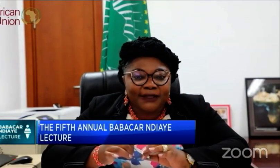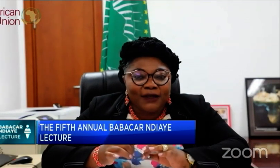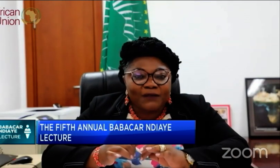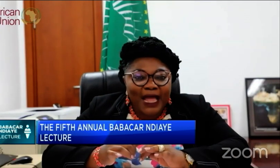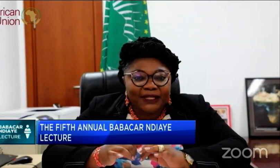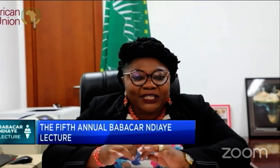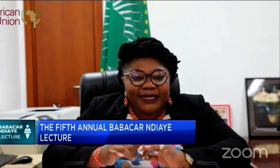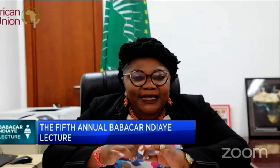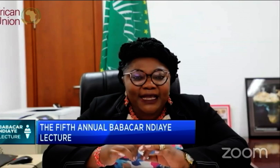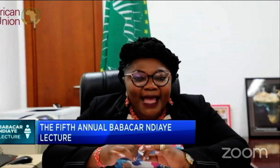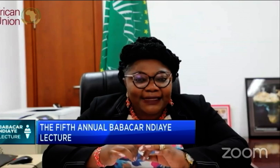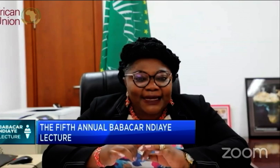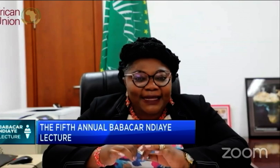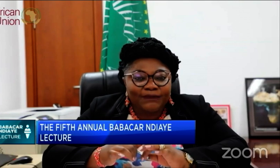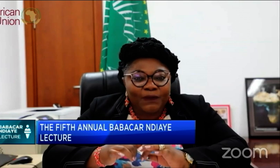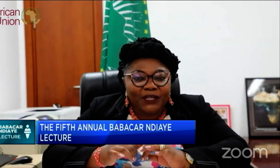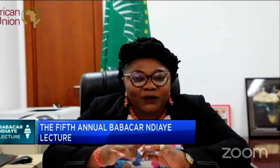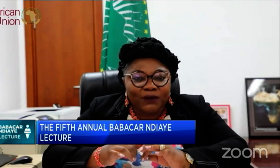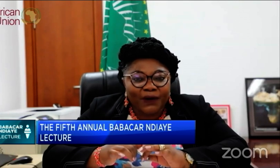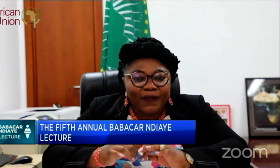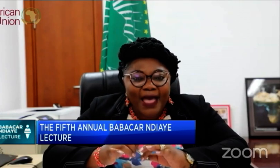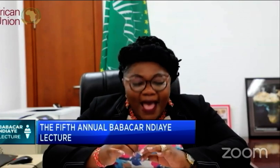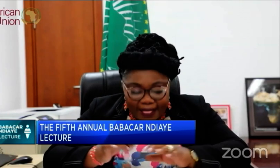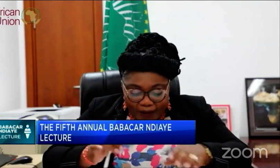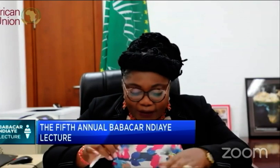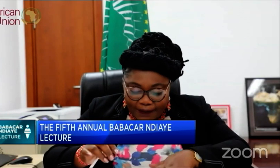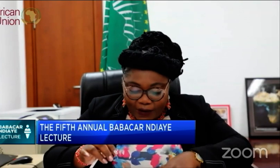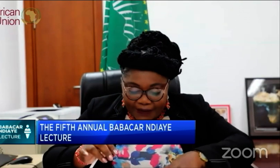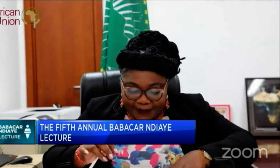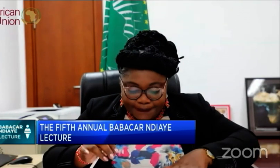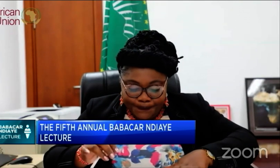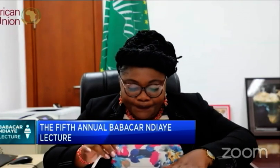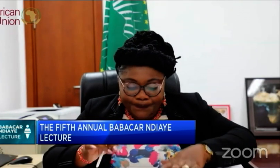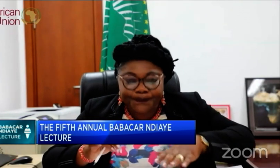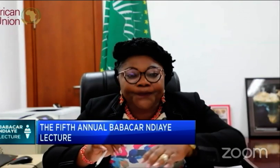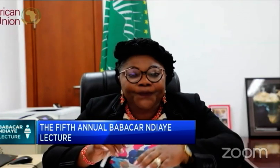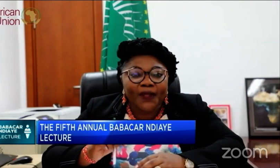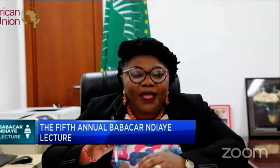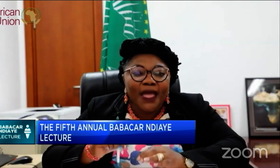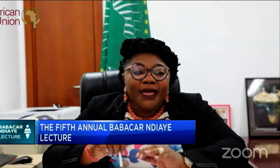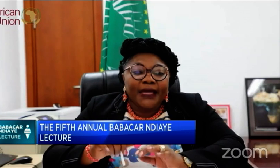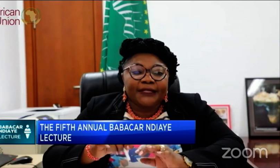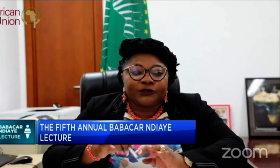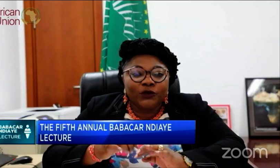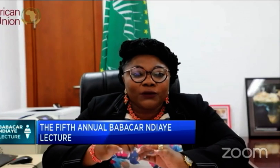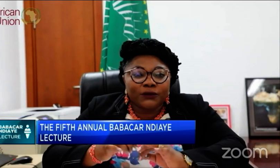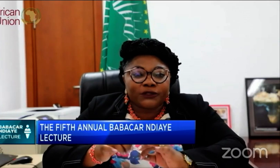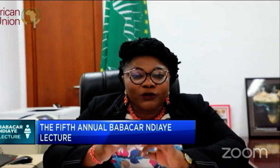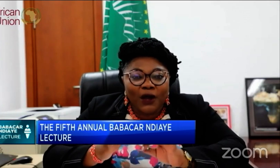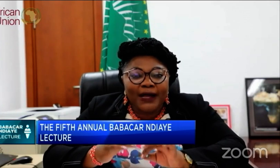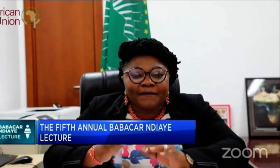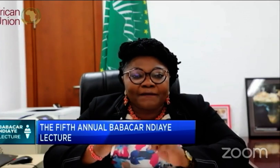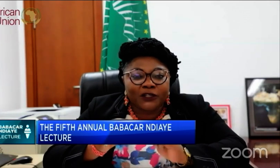adverse impacts of climate change, escalating population growth and unemployment. It is